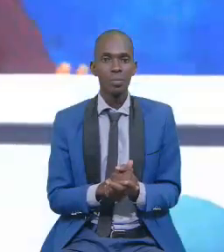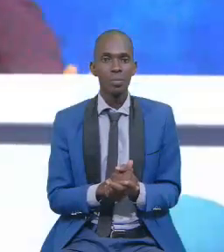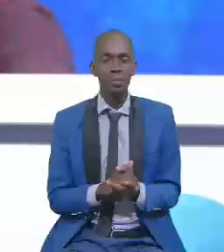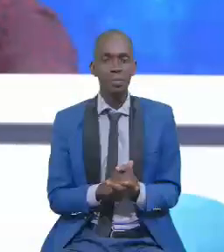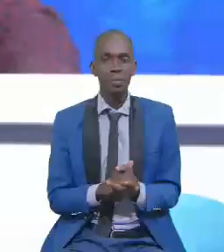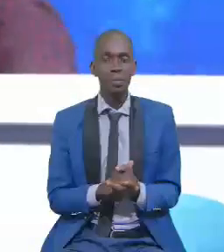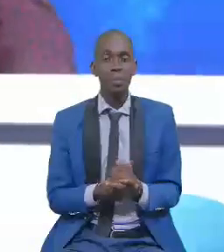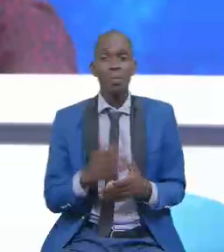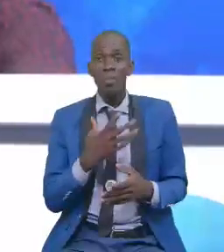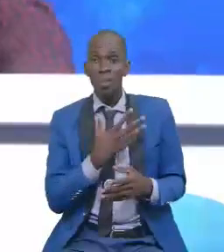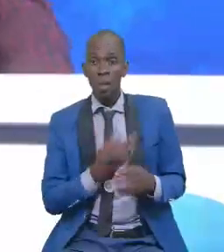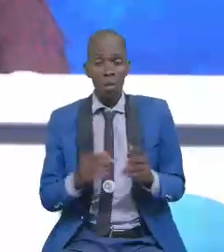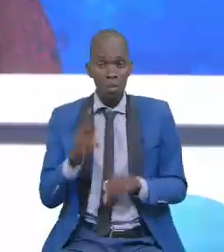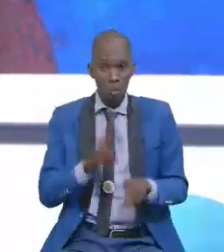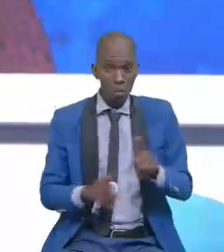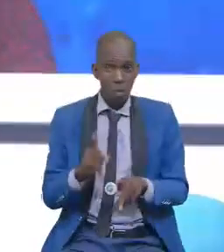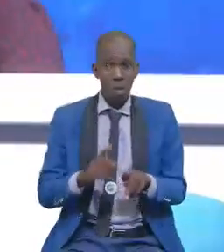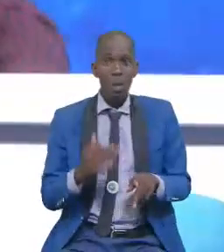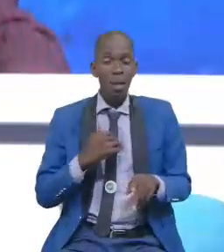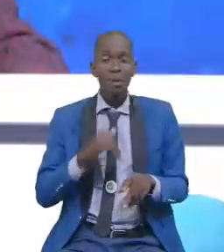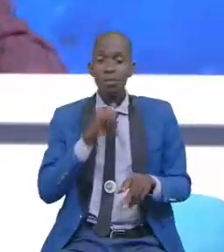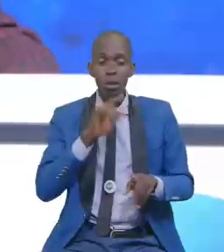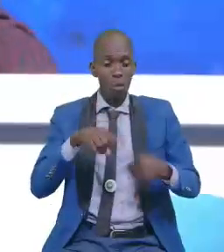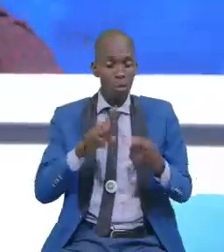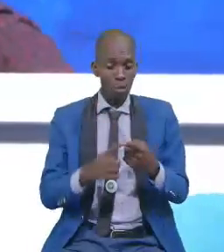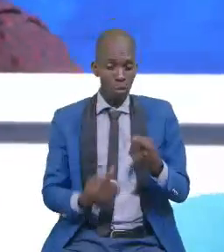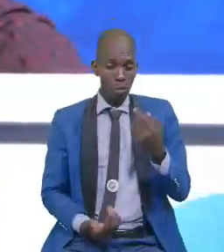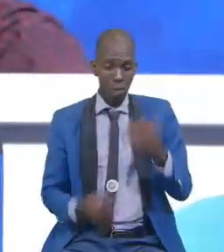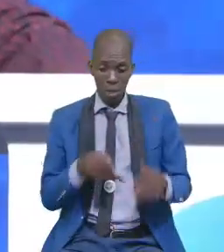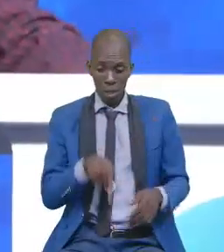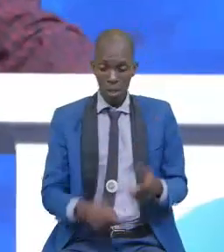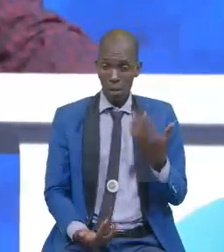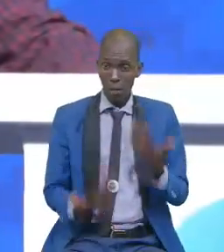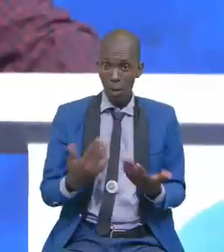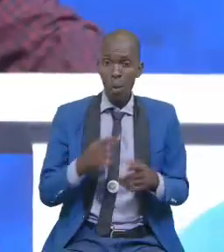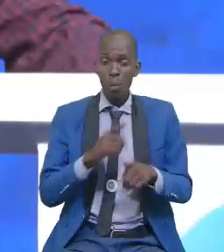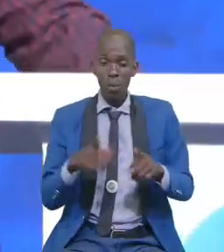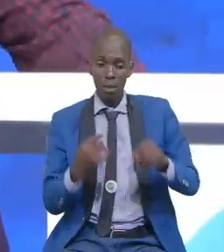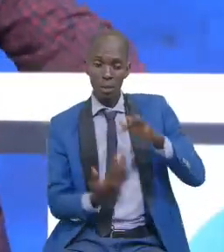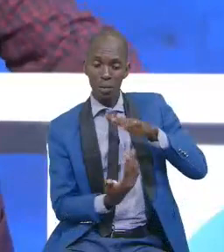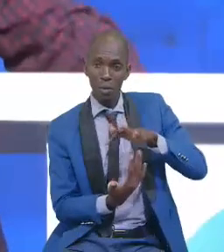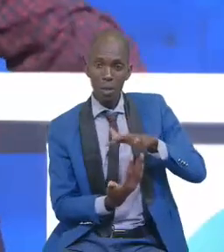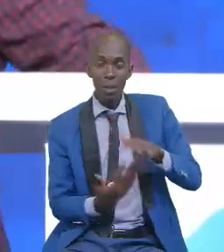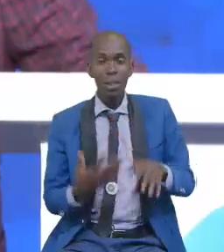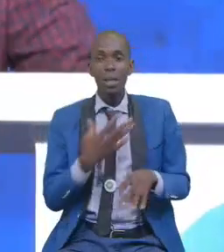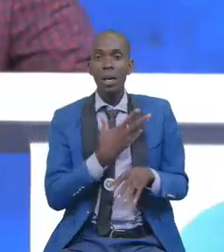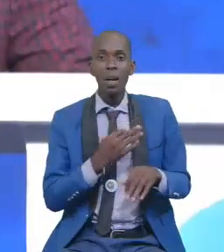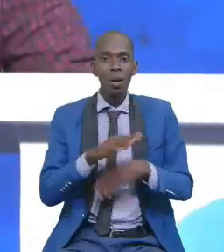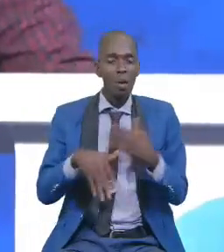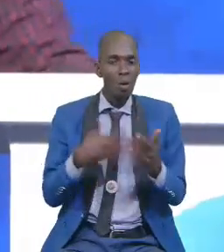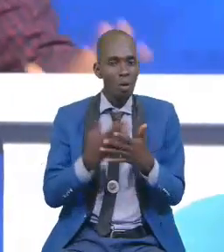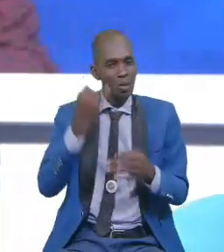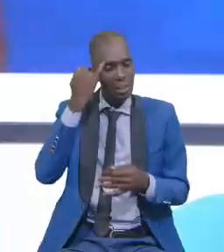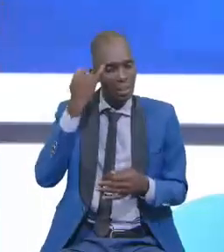And even though people have not gotten into hell, the flame, the idea, and all the things they said